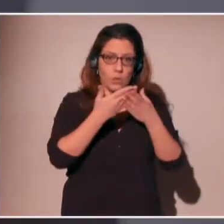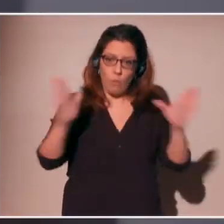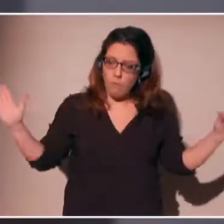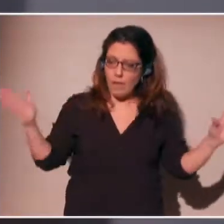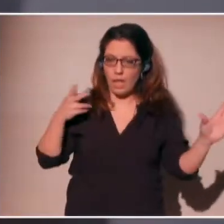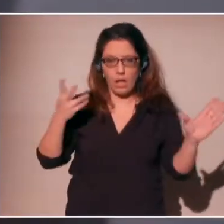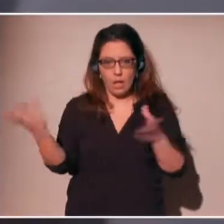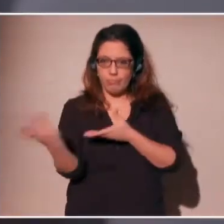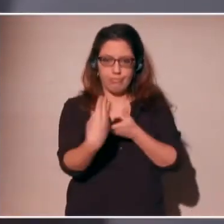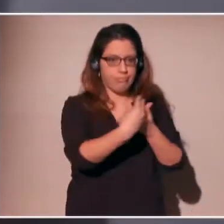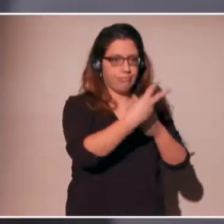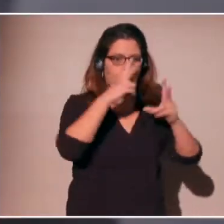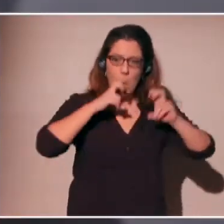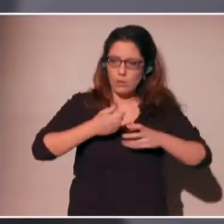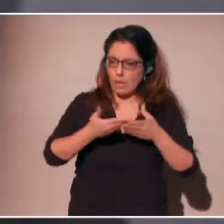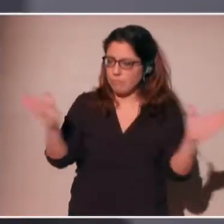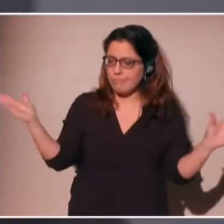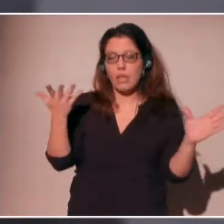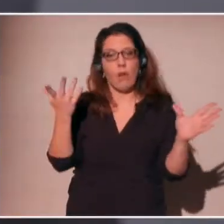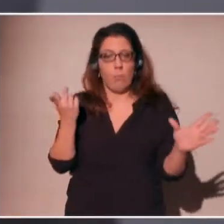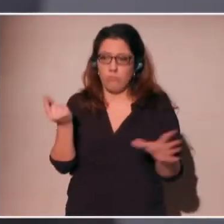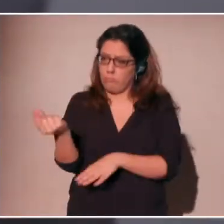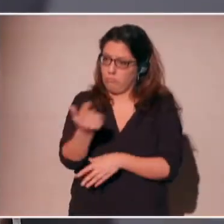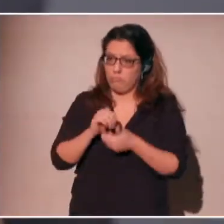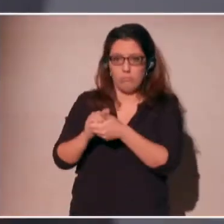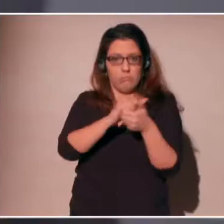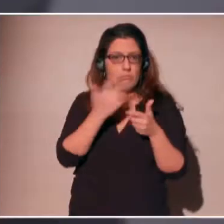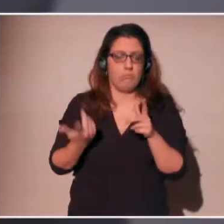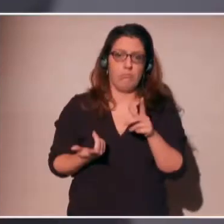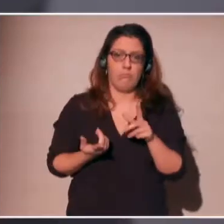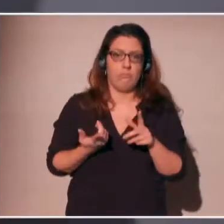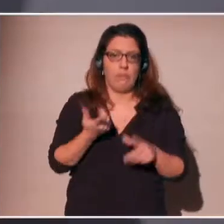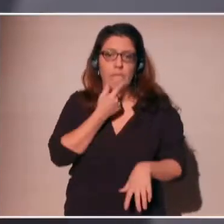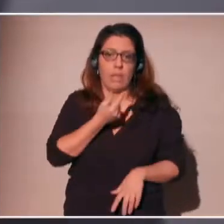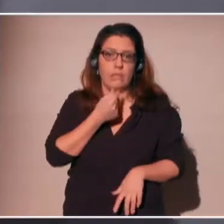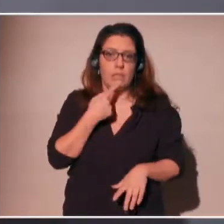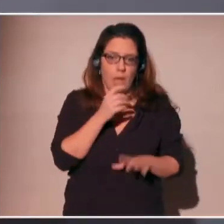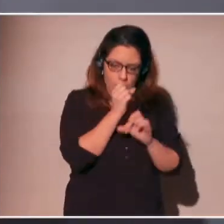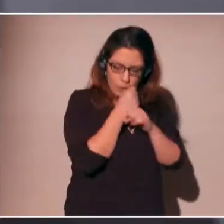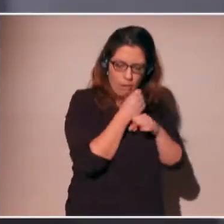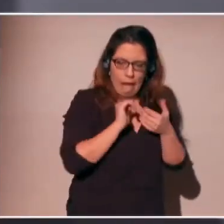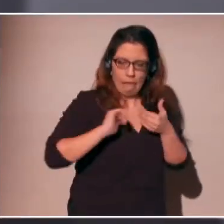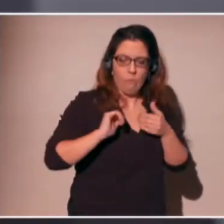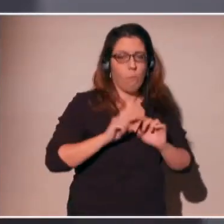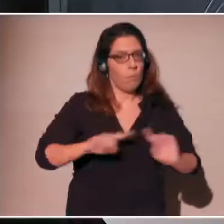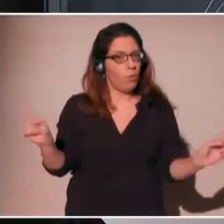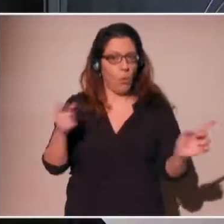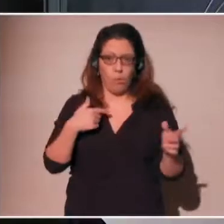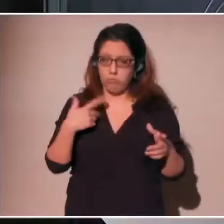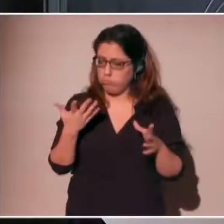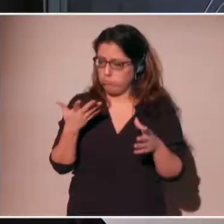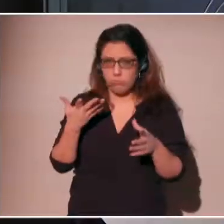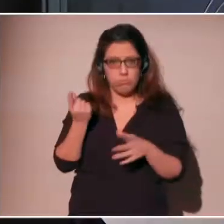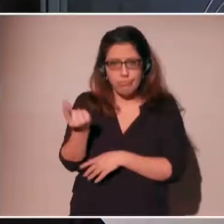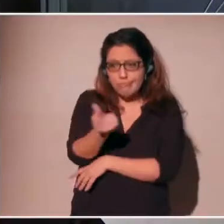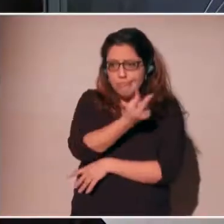of partnerships, namely with the NRIA, and we find the right ways of making these partnerships possible. We don't have a